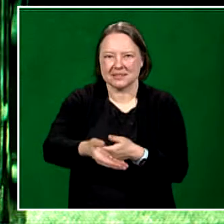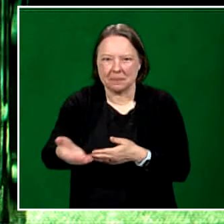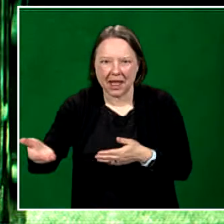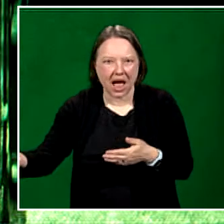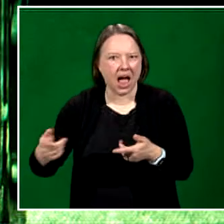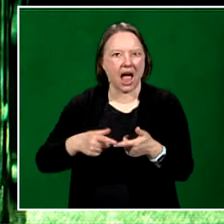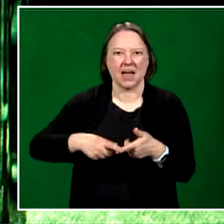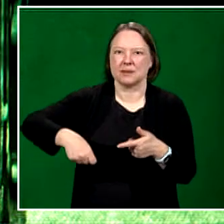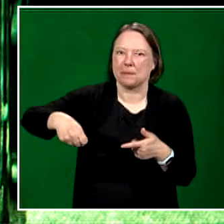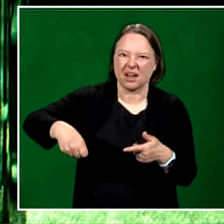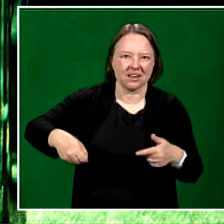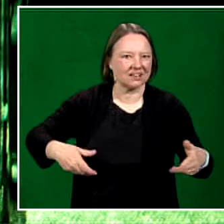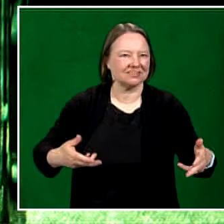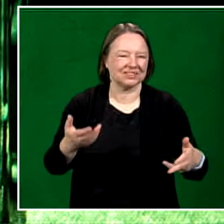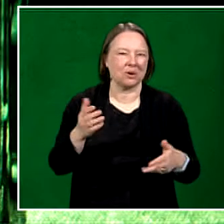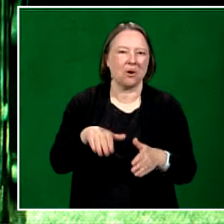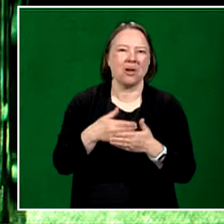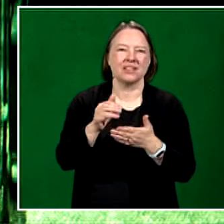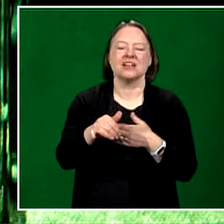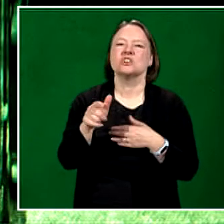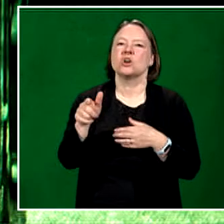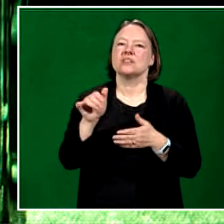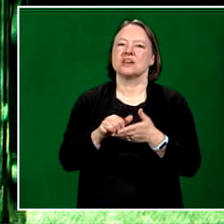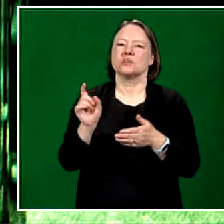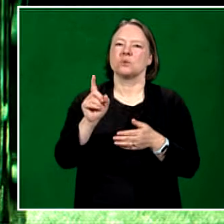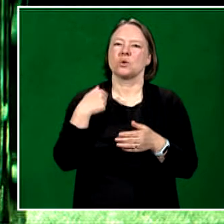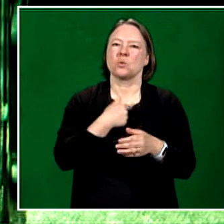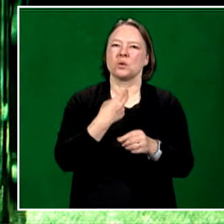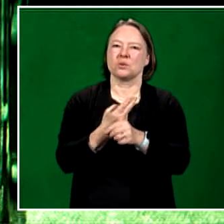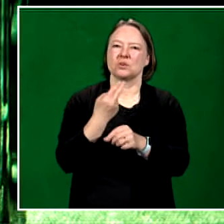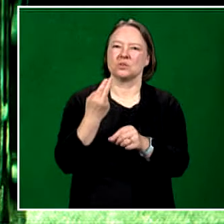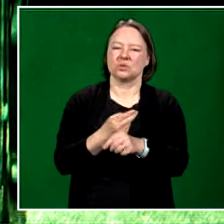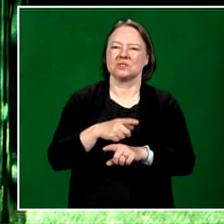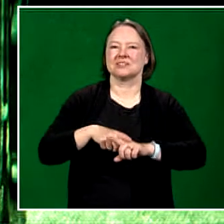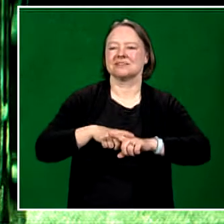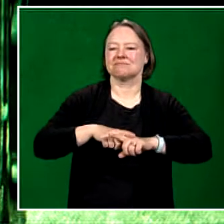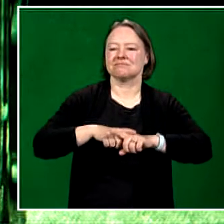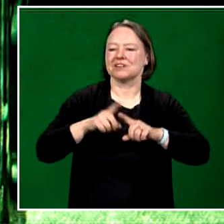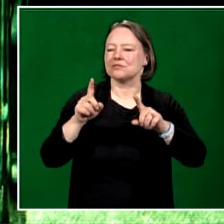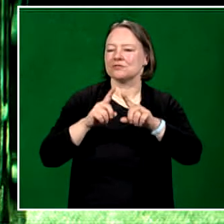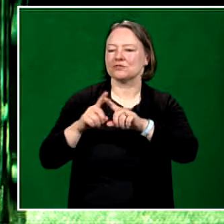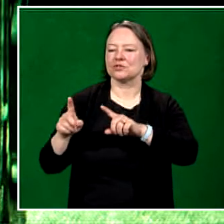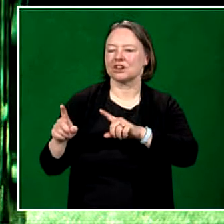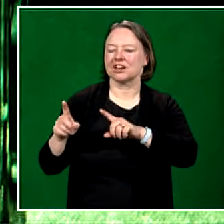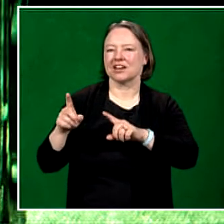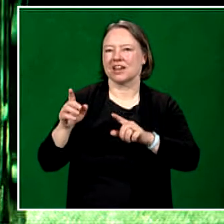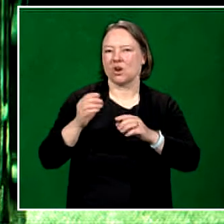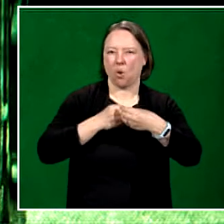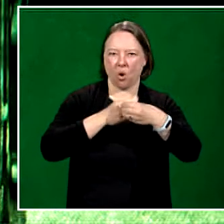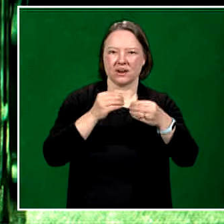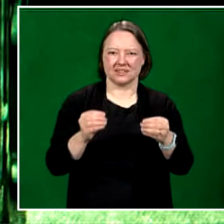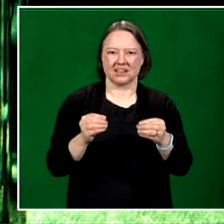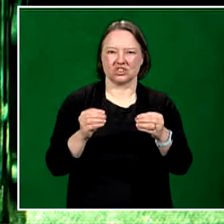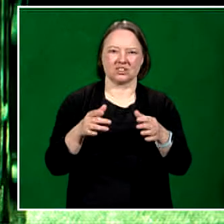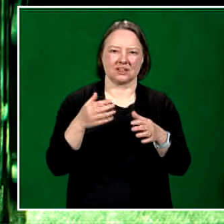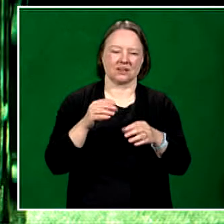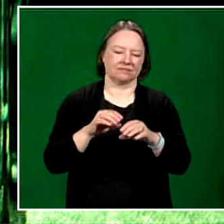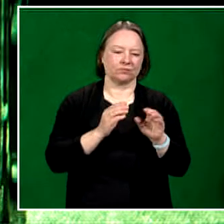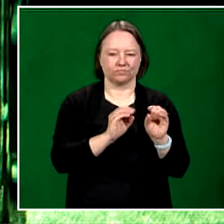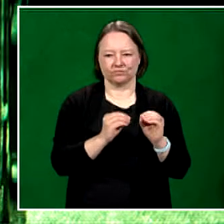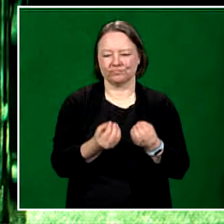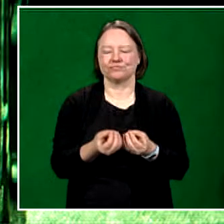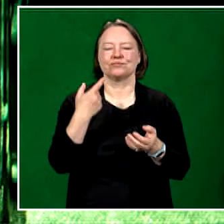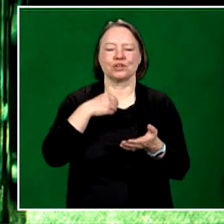bucket, all that stuff. And so that is where we would utilize different student organizations. I have a lot of friends in the